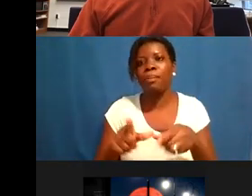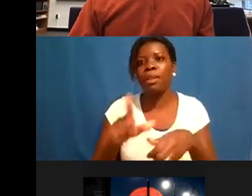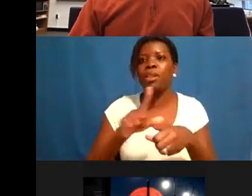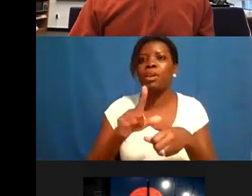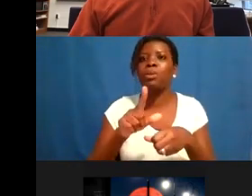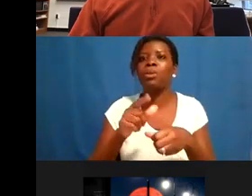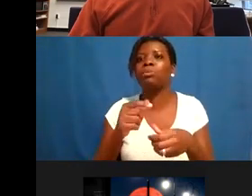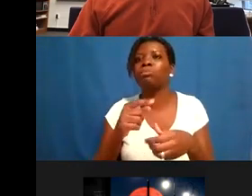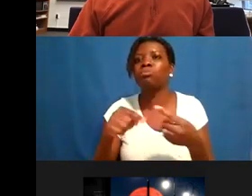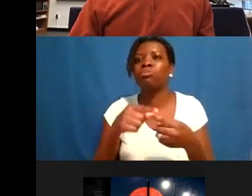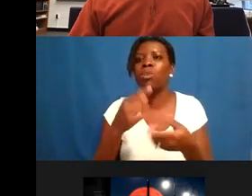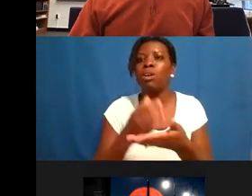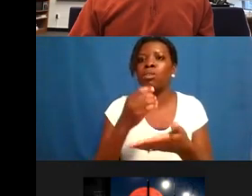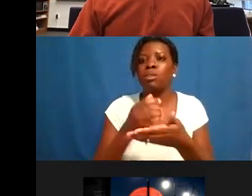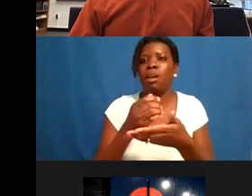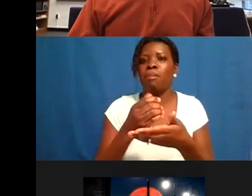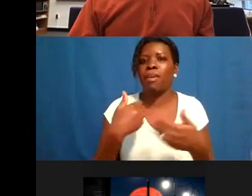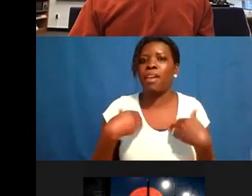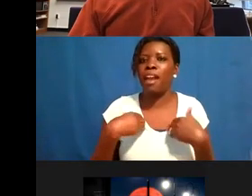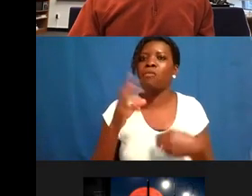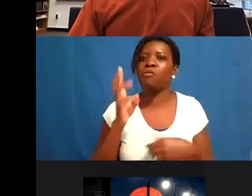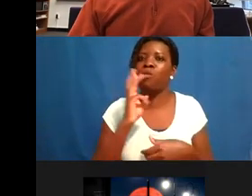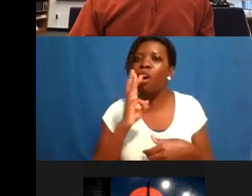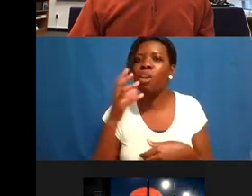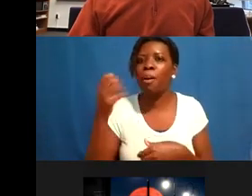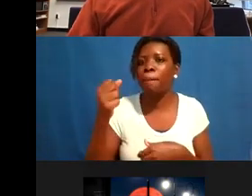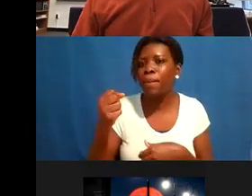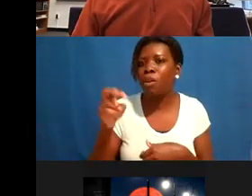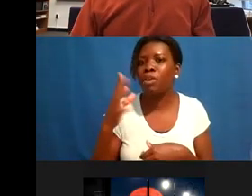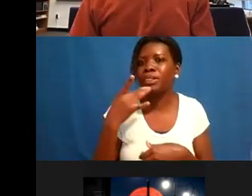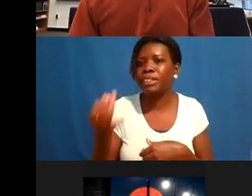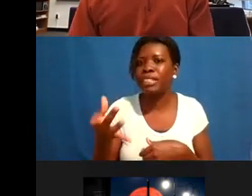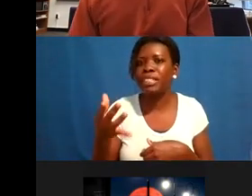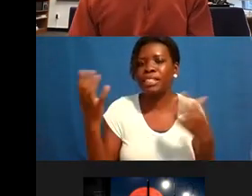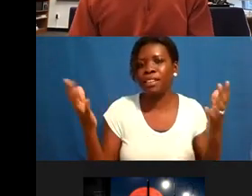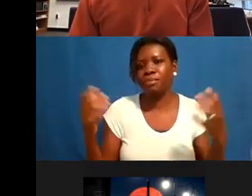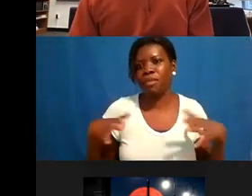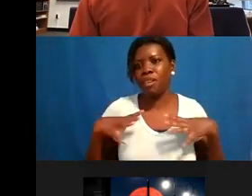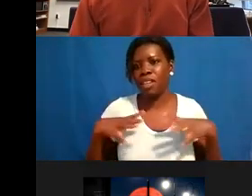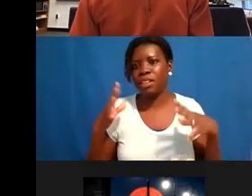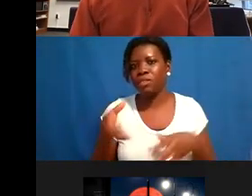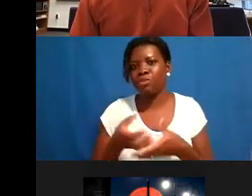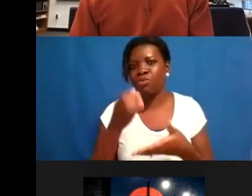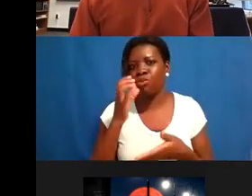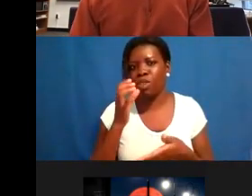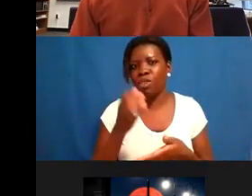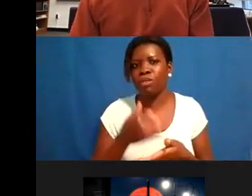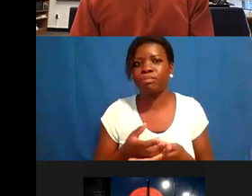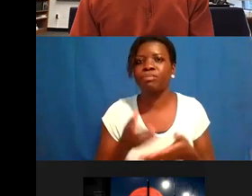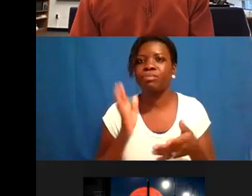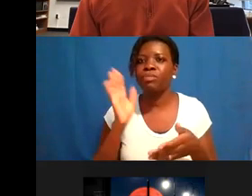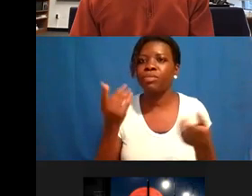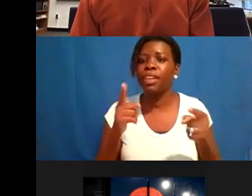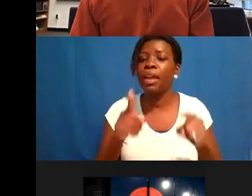milk or your delicious holiday drink. Now, here is a question for you. What do you think will happen when you finish your cup of